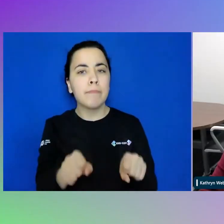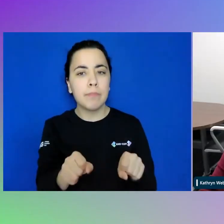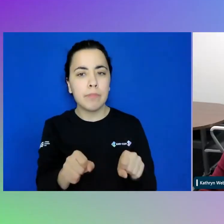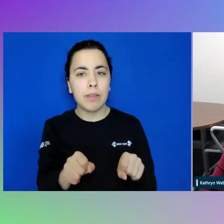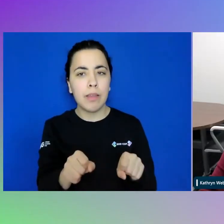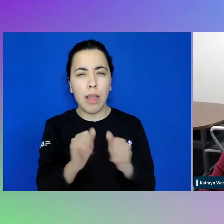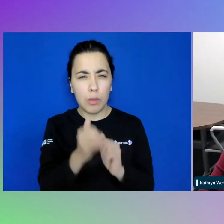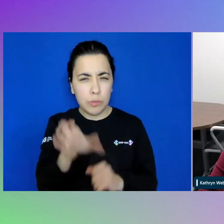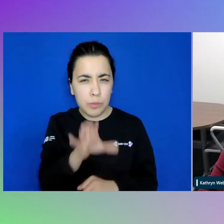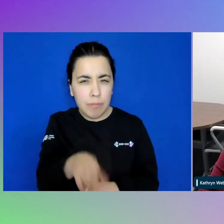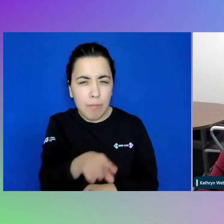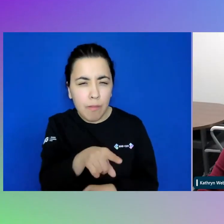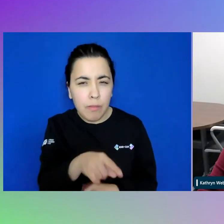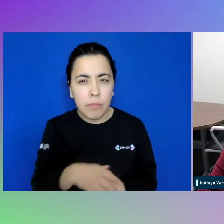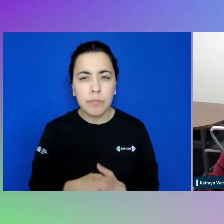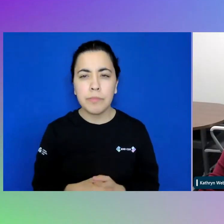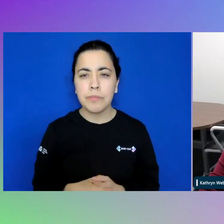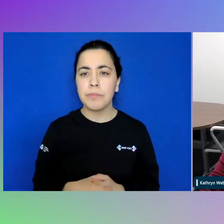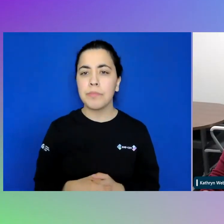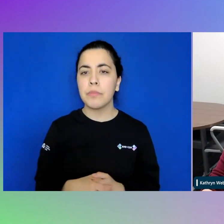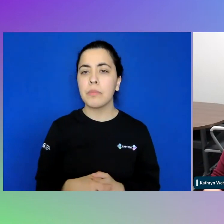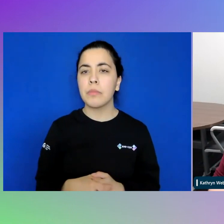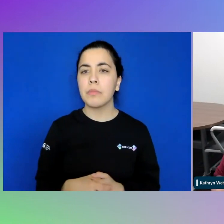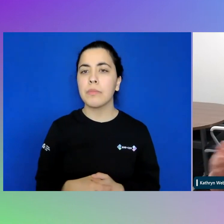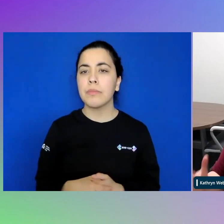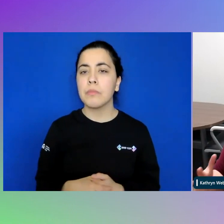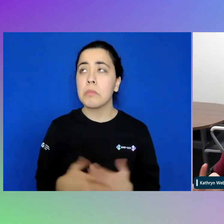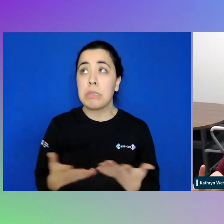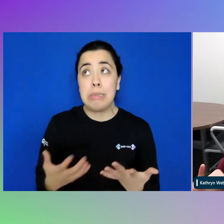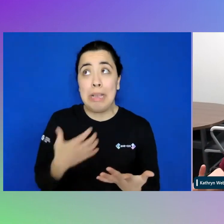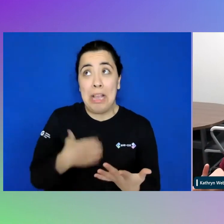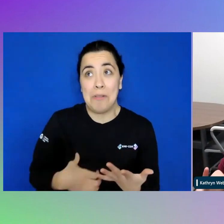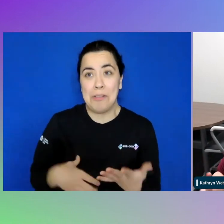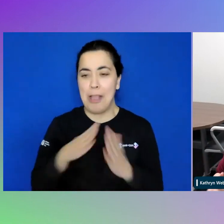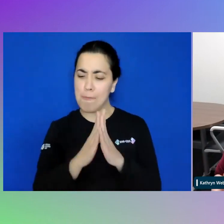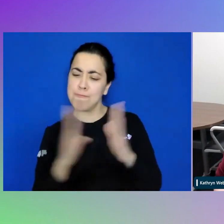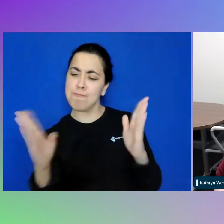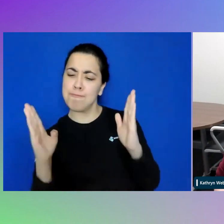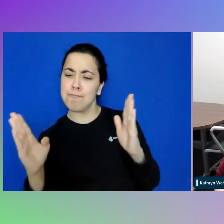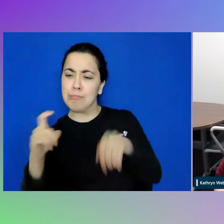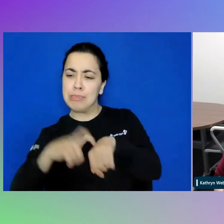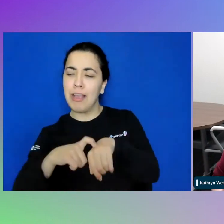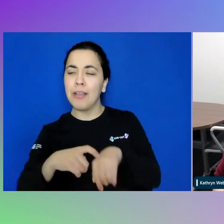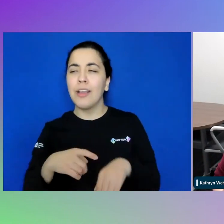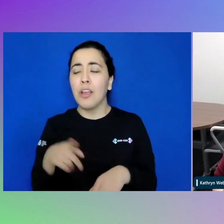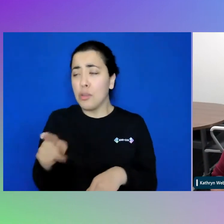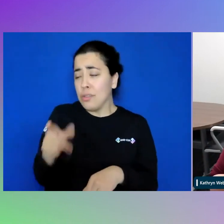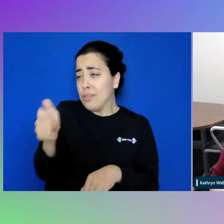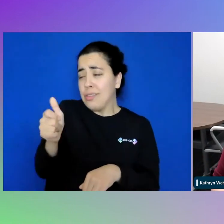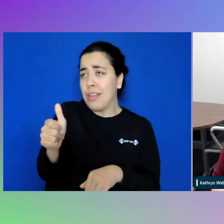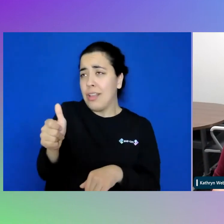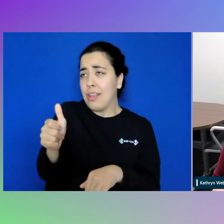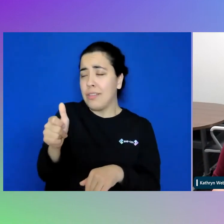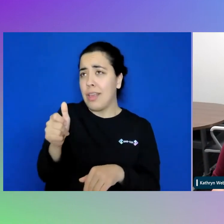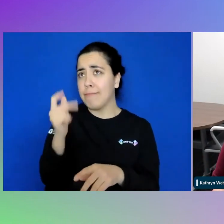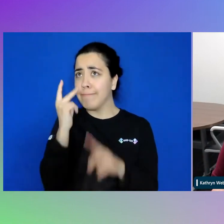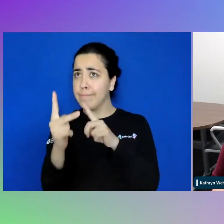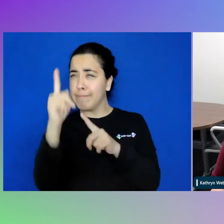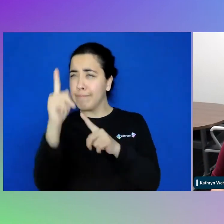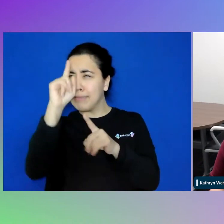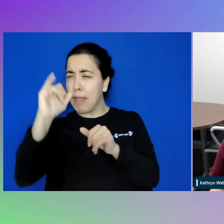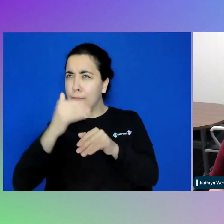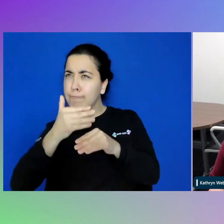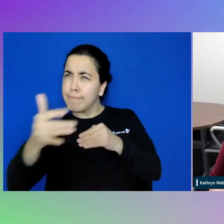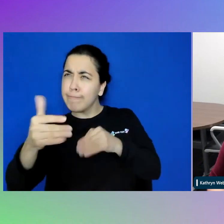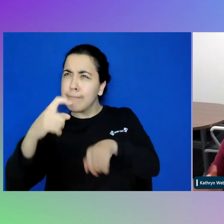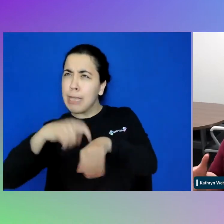I wish I had a concrete answer for you. You can set a particular amount of time for it. I tend not to, but I also know it's a big luxury to not